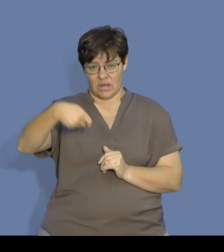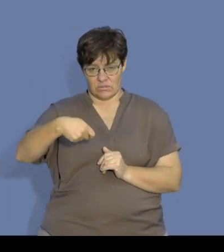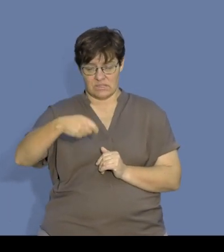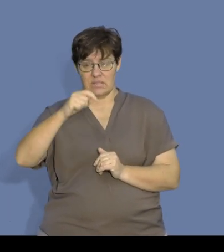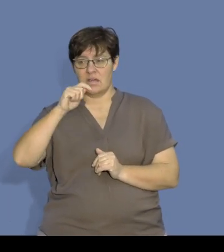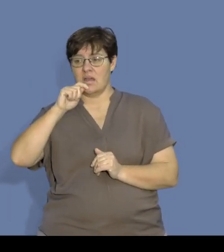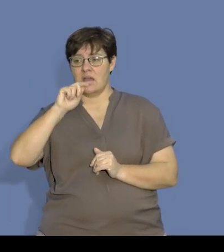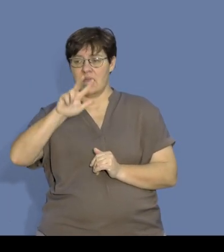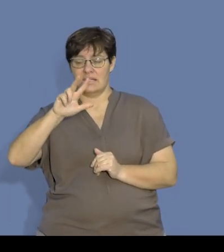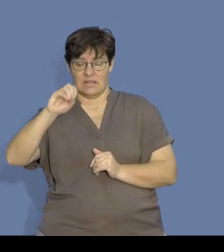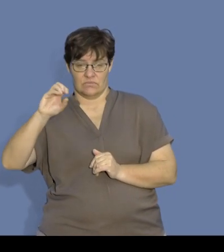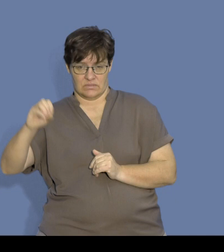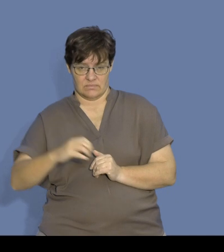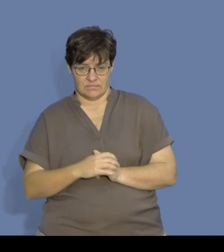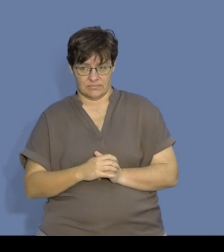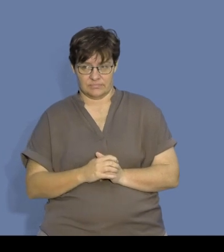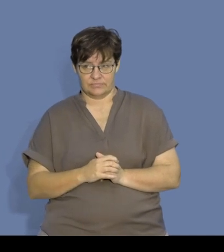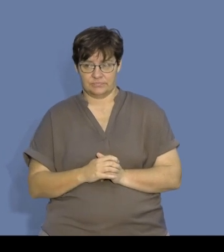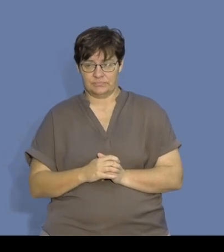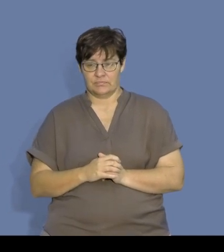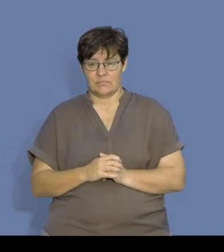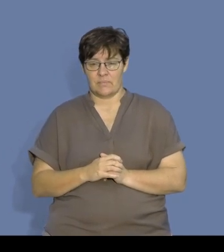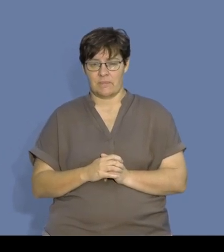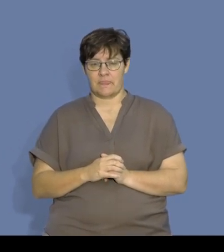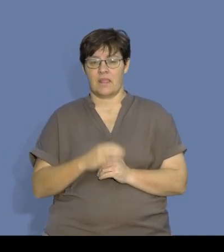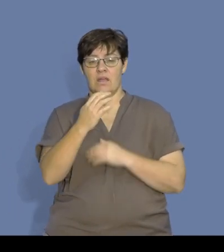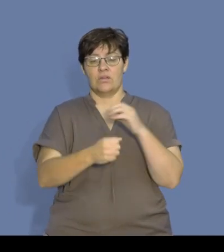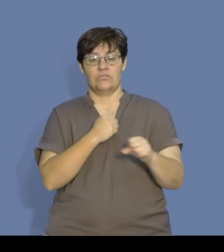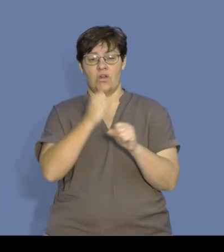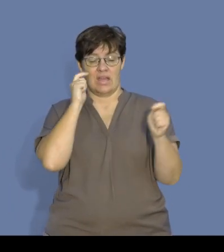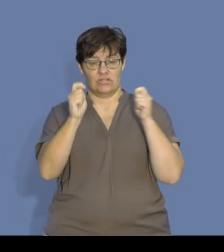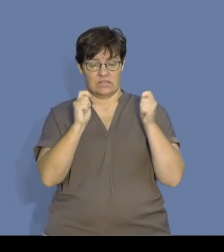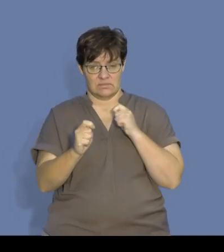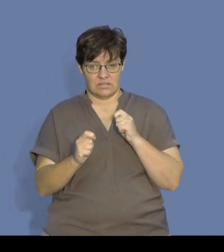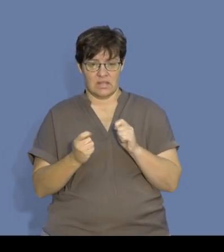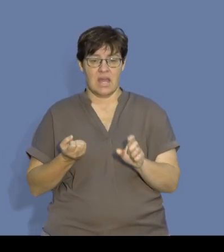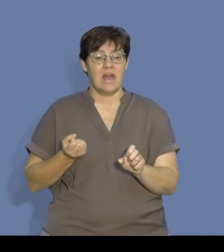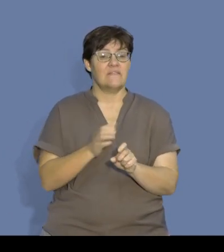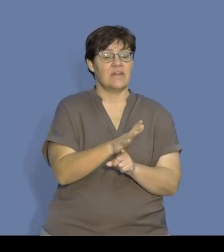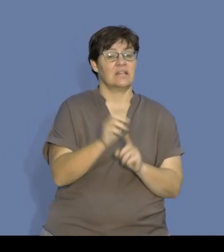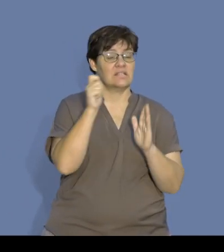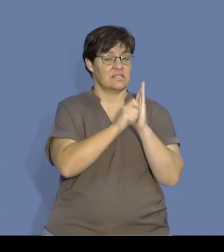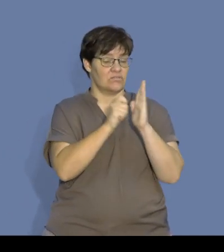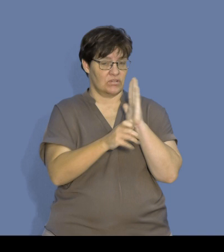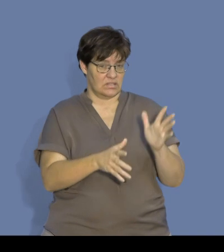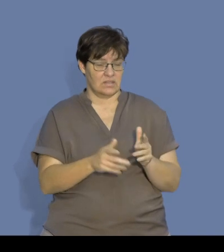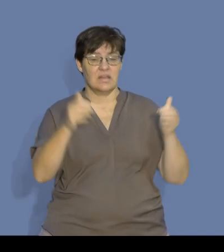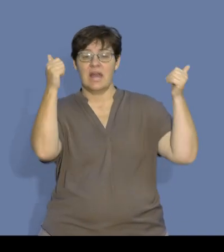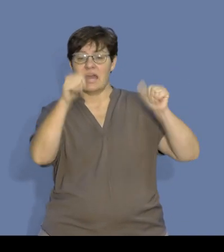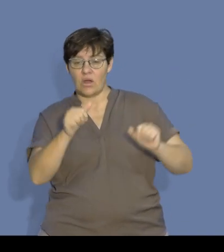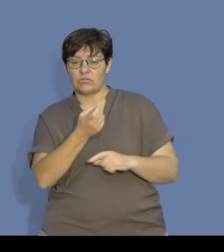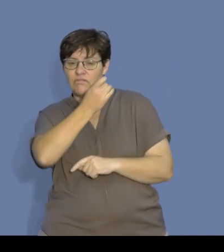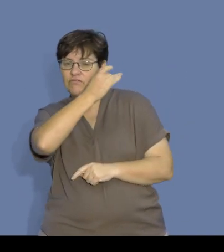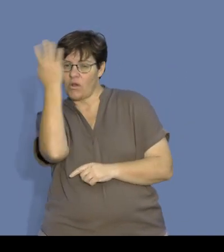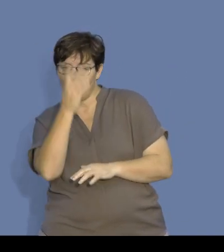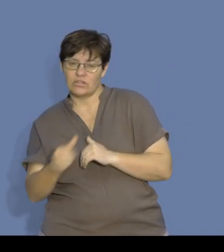16,800. So let's read on. Right, my year-end adjustments affecting stationery, the accountant forgot